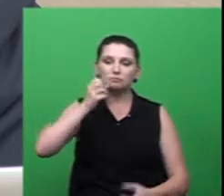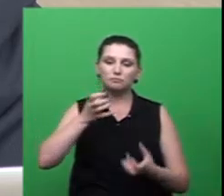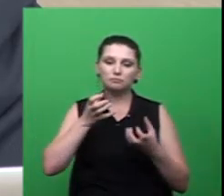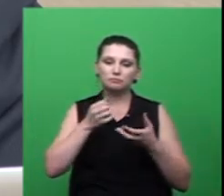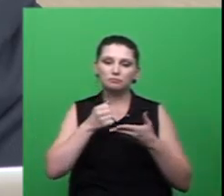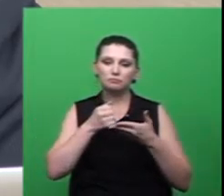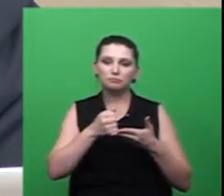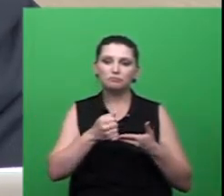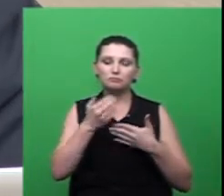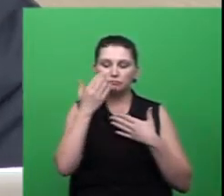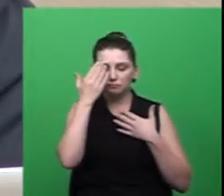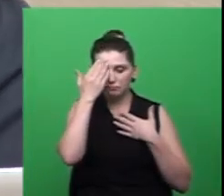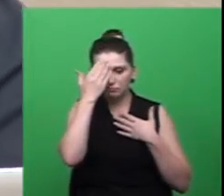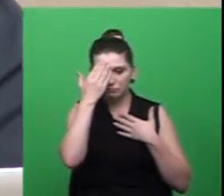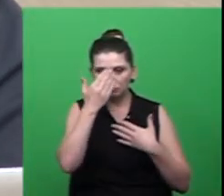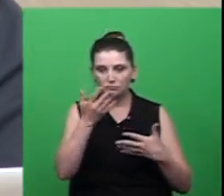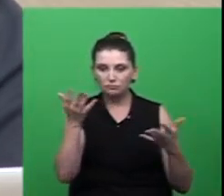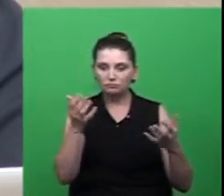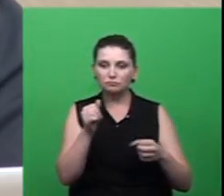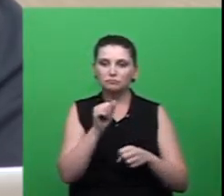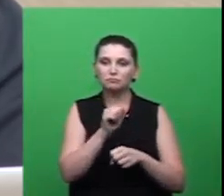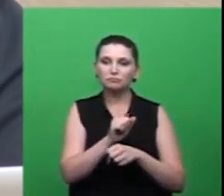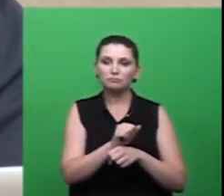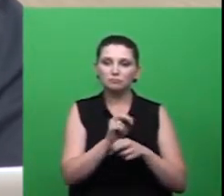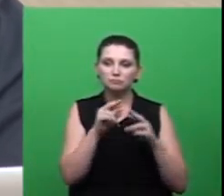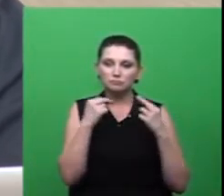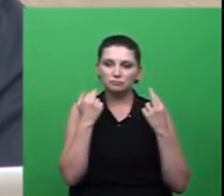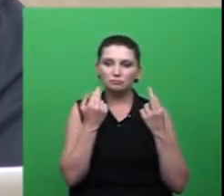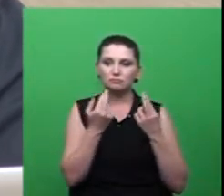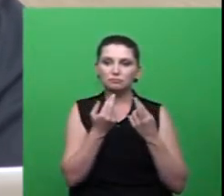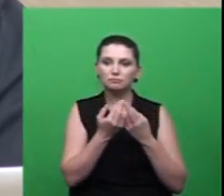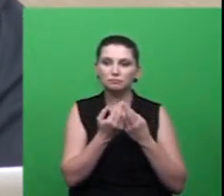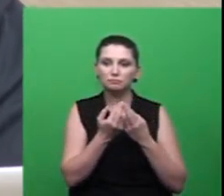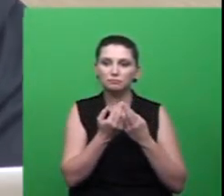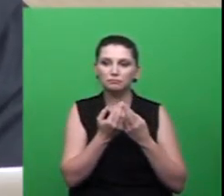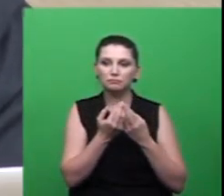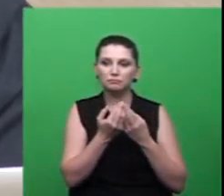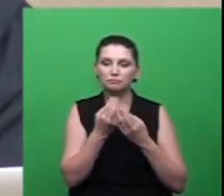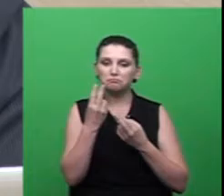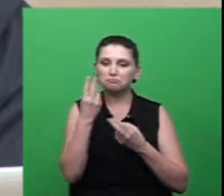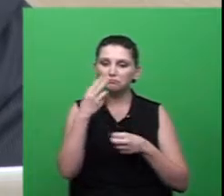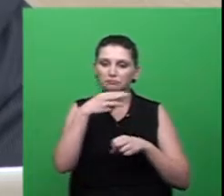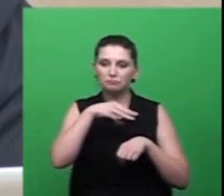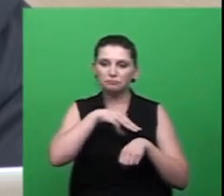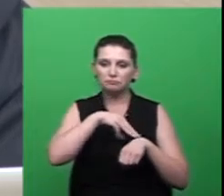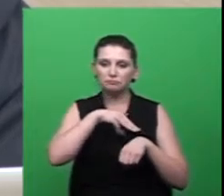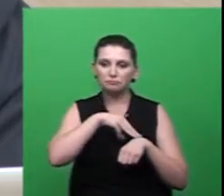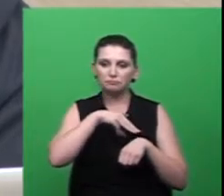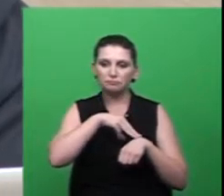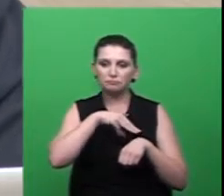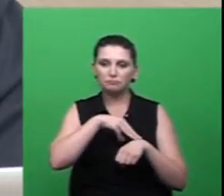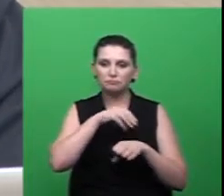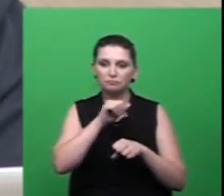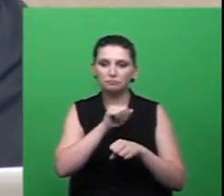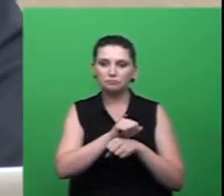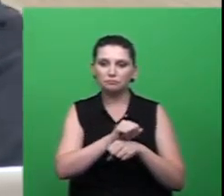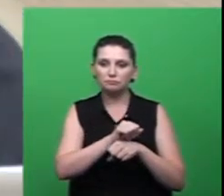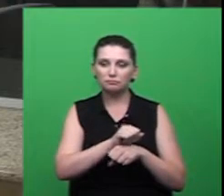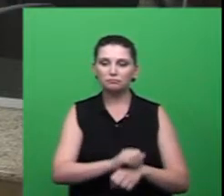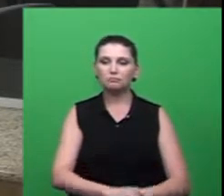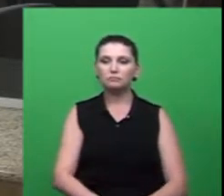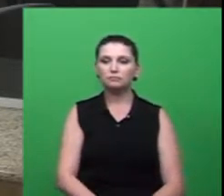trabalho valioso obrigado a sessão está suspensa por dois minutos para que podamos se despedir dos convidados